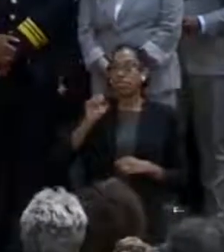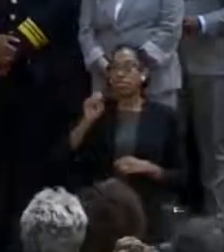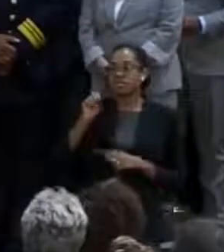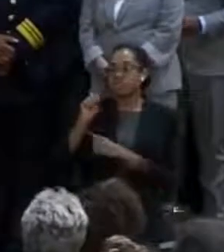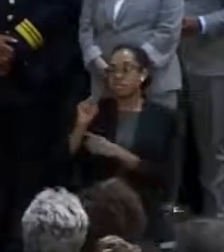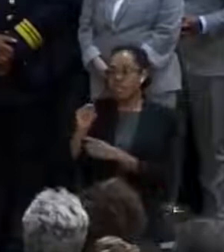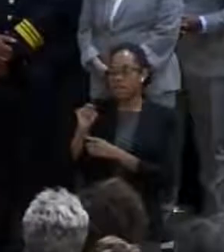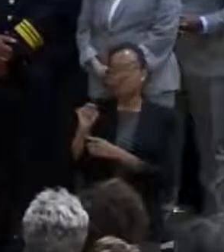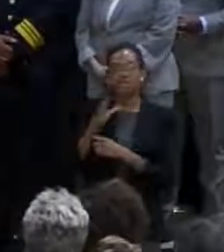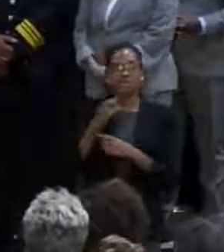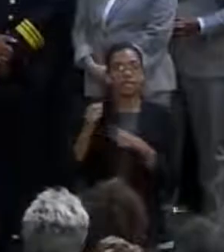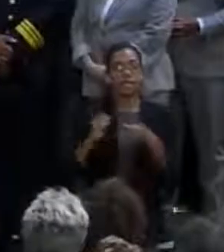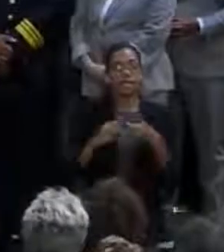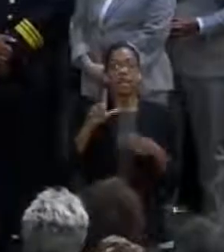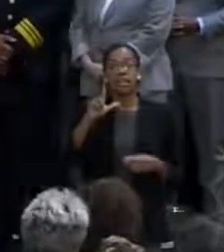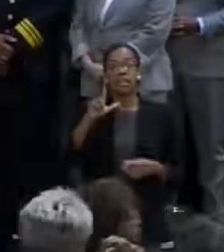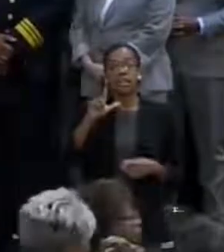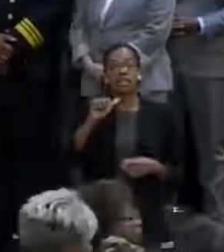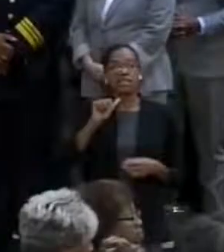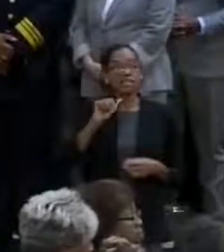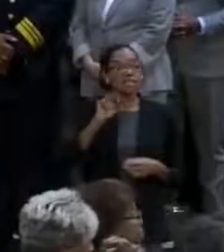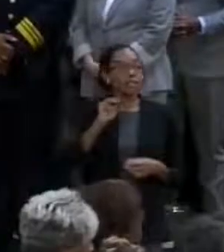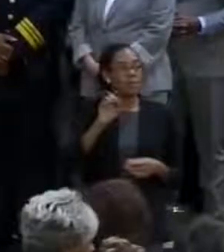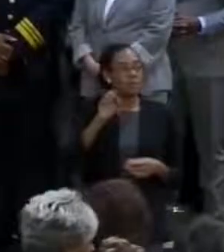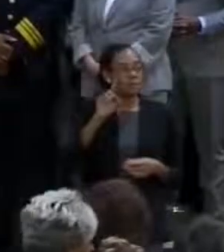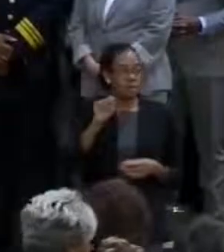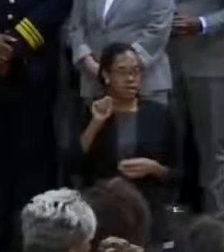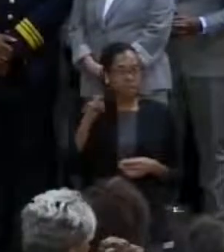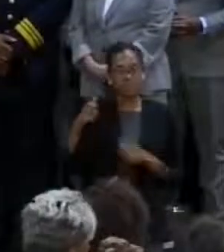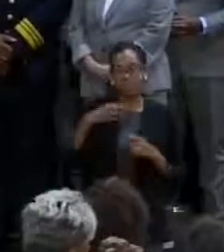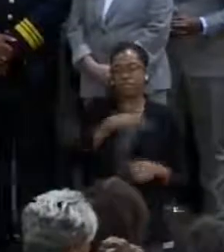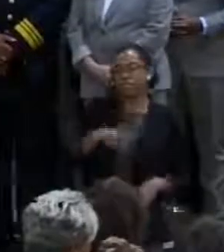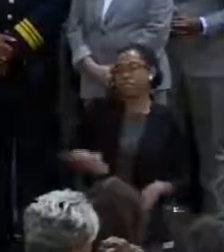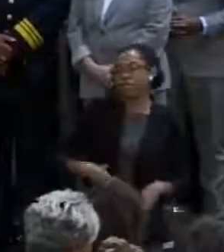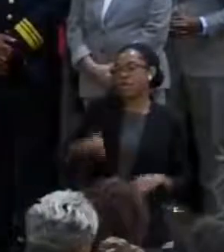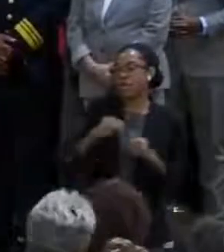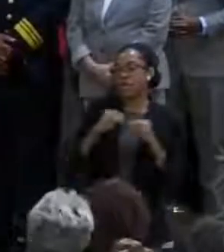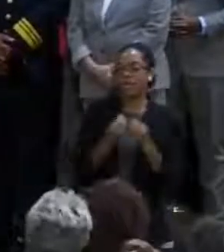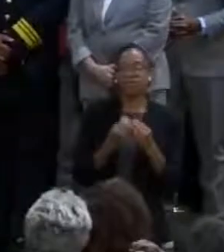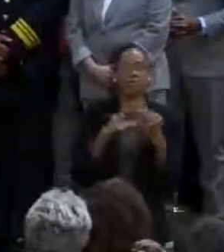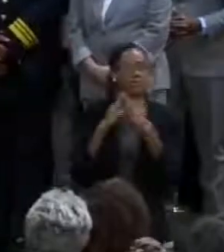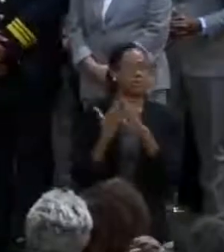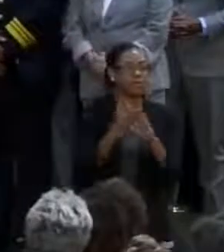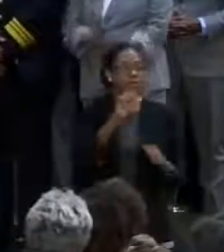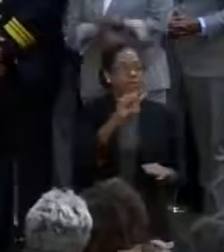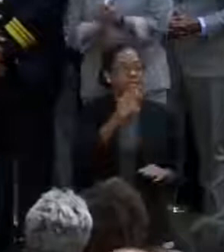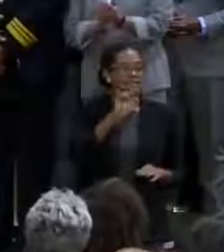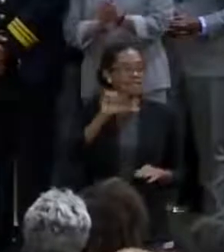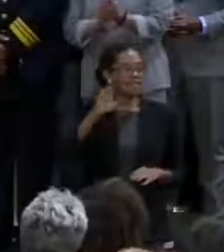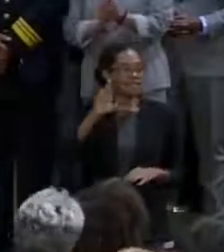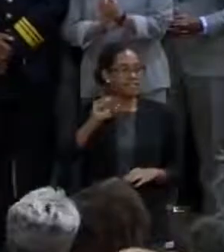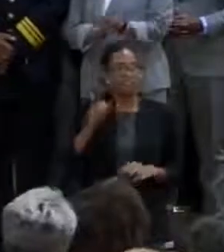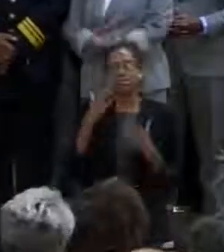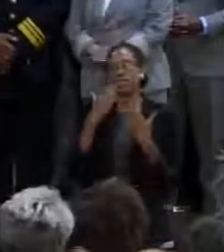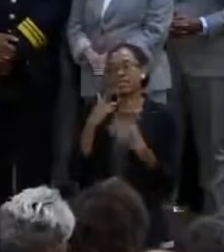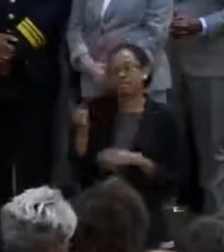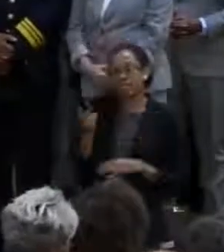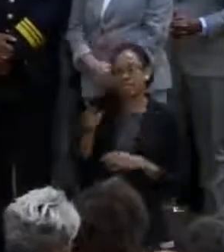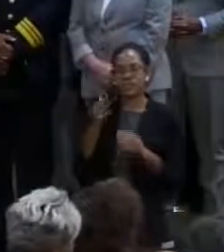Aiken, who is the Director of the Mayor's Office of Community Affairs. Thank you, Lamont, for helping to put together this